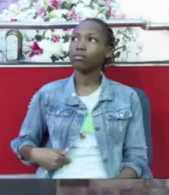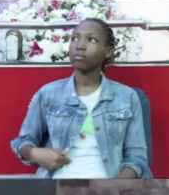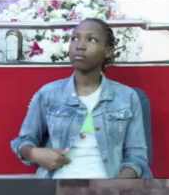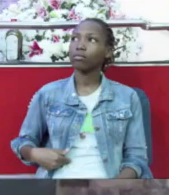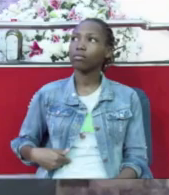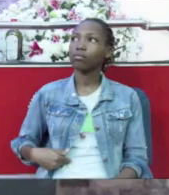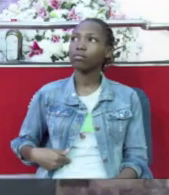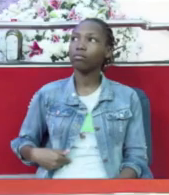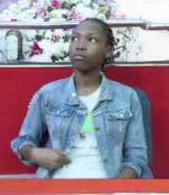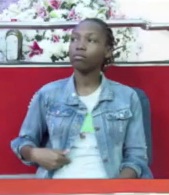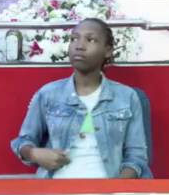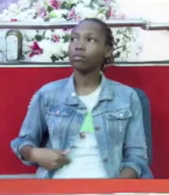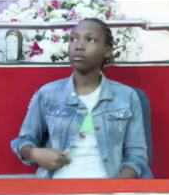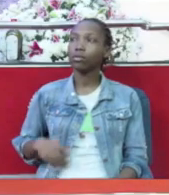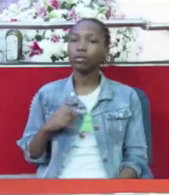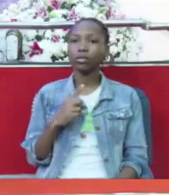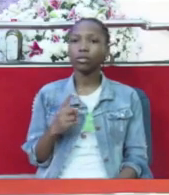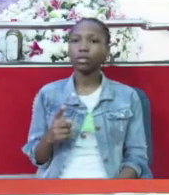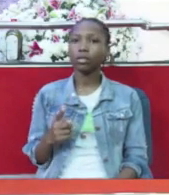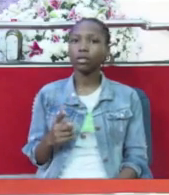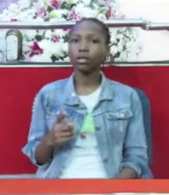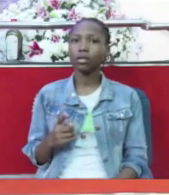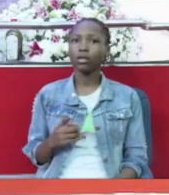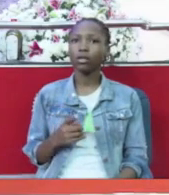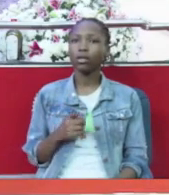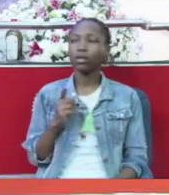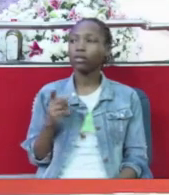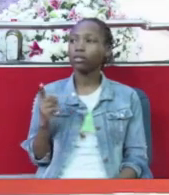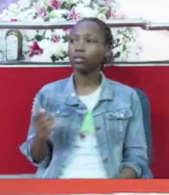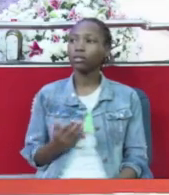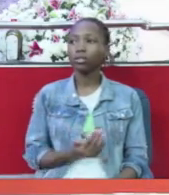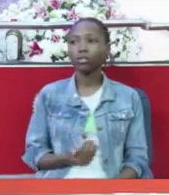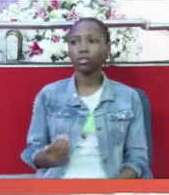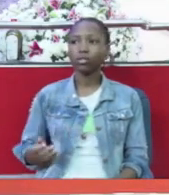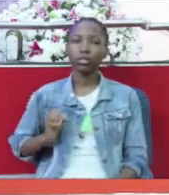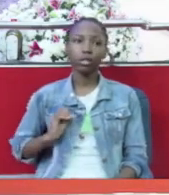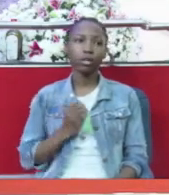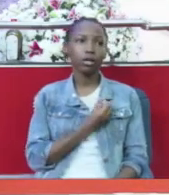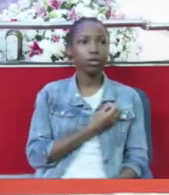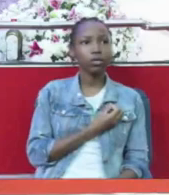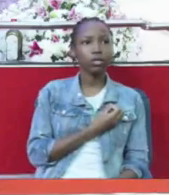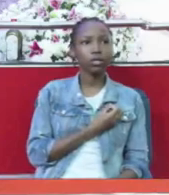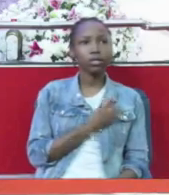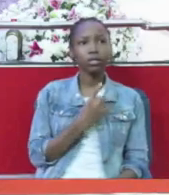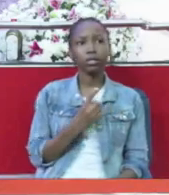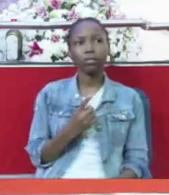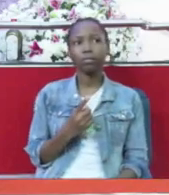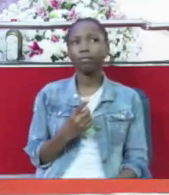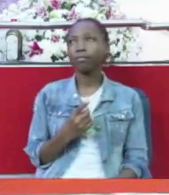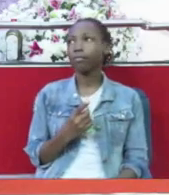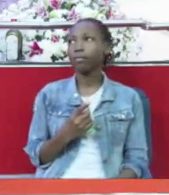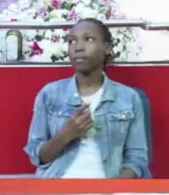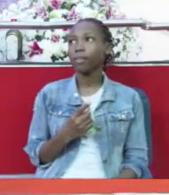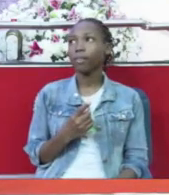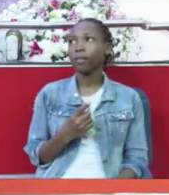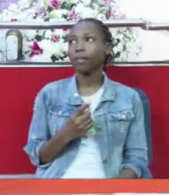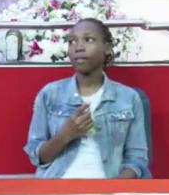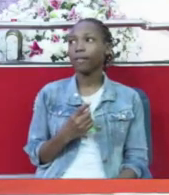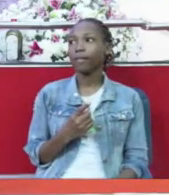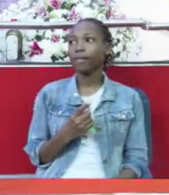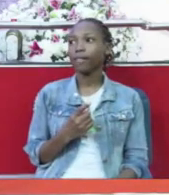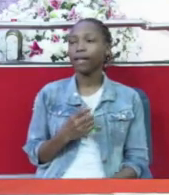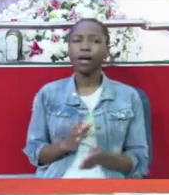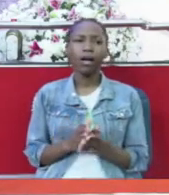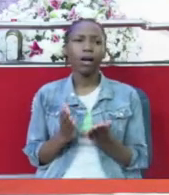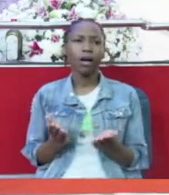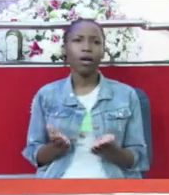because here I'm talking about our children and our children's children, eh? Naongea kuhusu watoto wetu na watoto wa watoto wetu. If you have children, I'm talking of yours. If you have no children, I'm talking of the